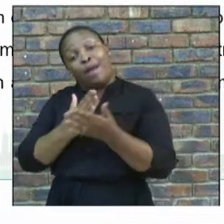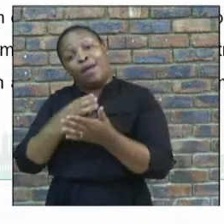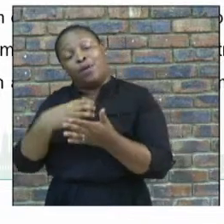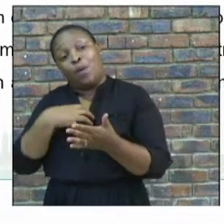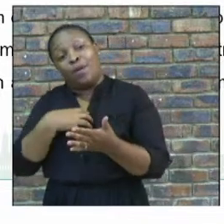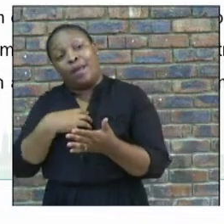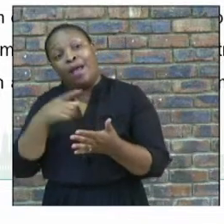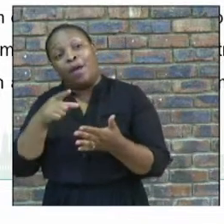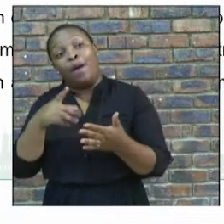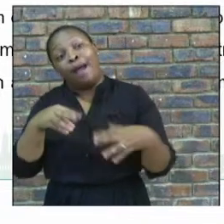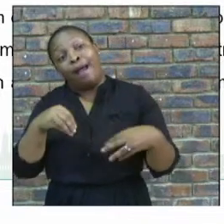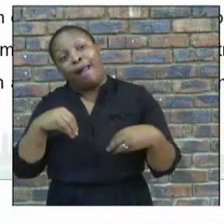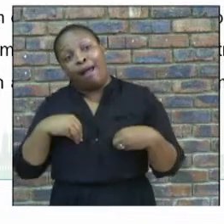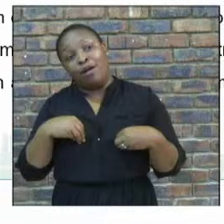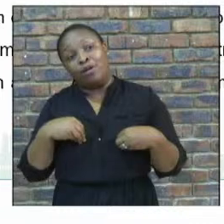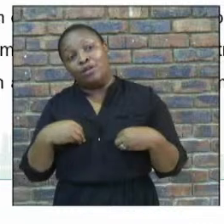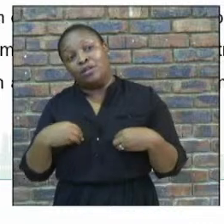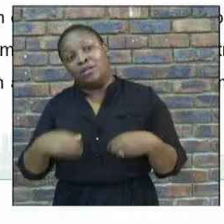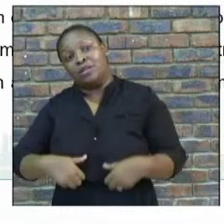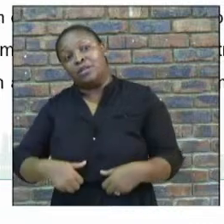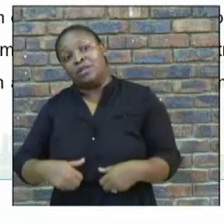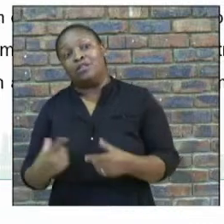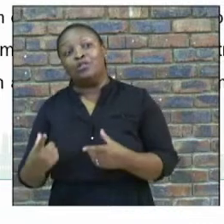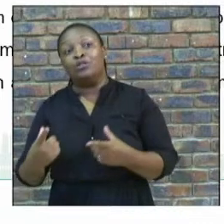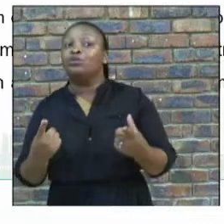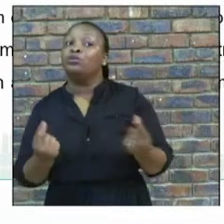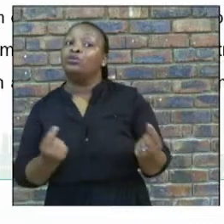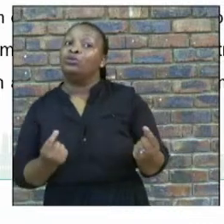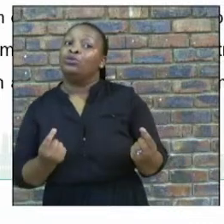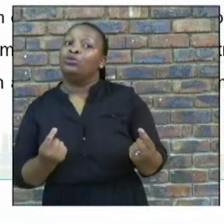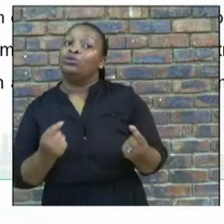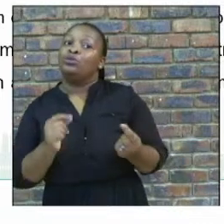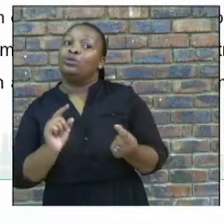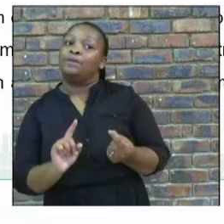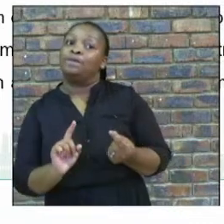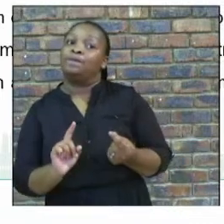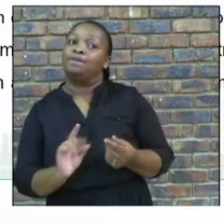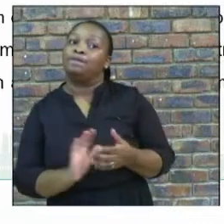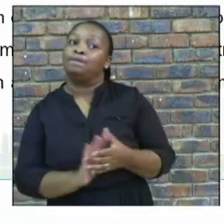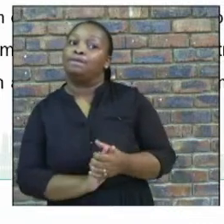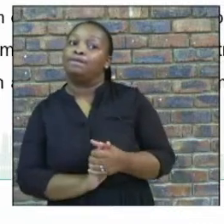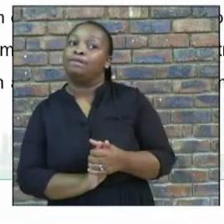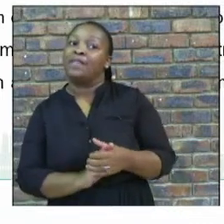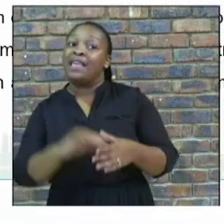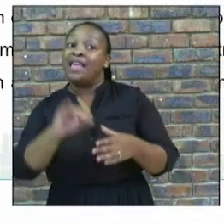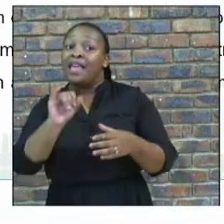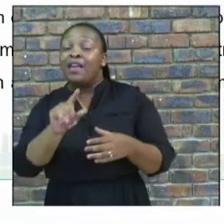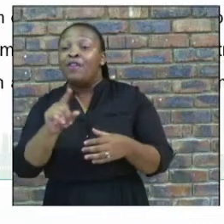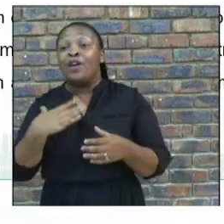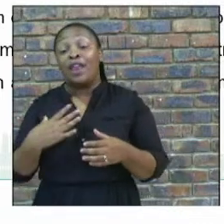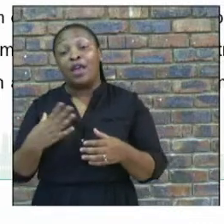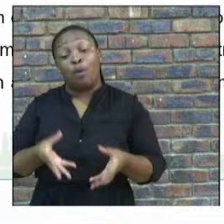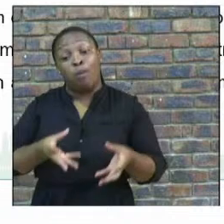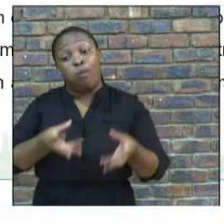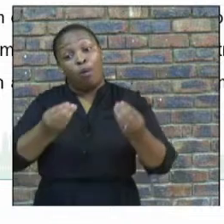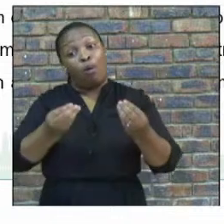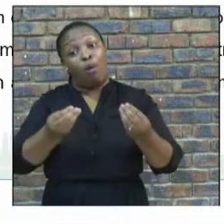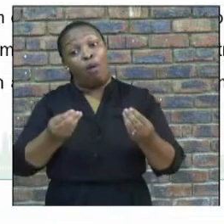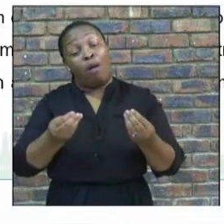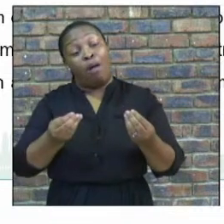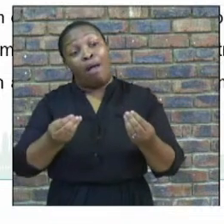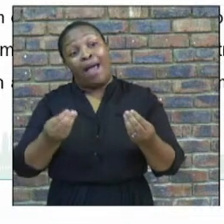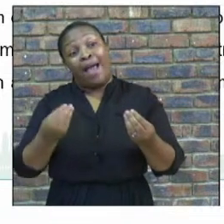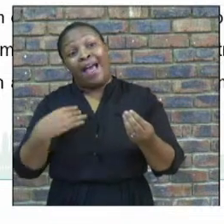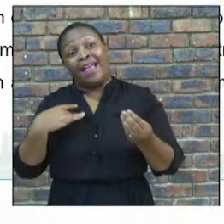allowed to do your exploration and production. So if you found that